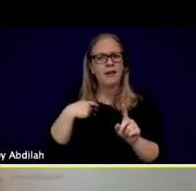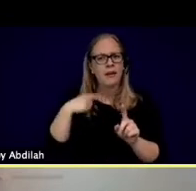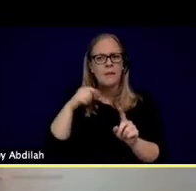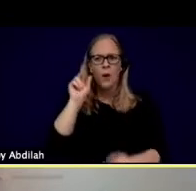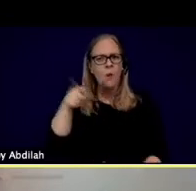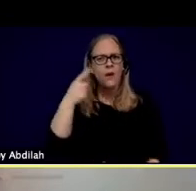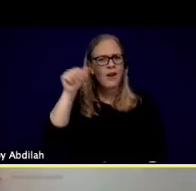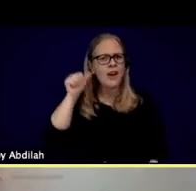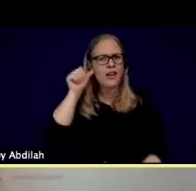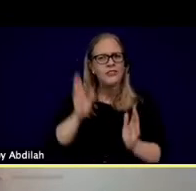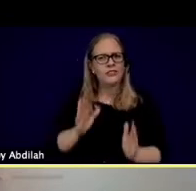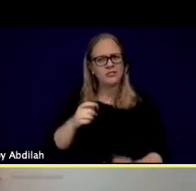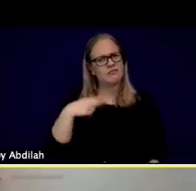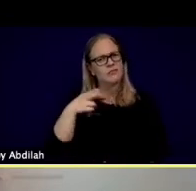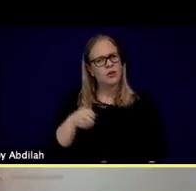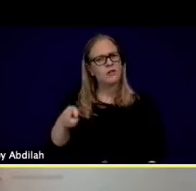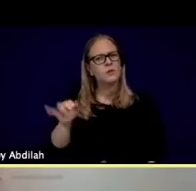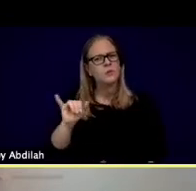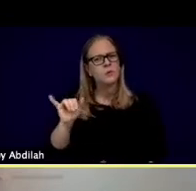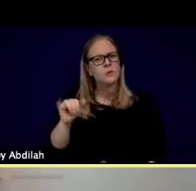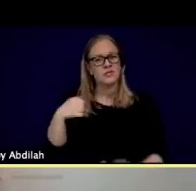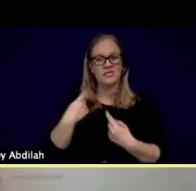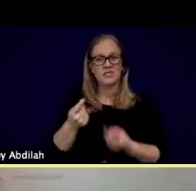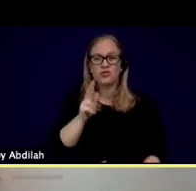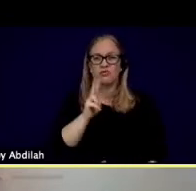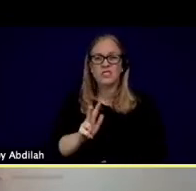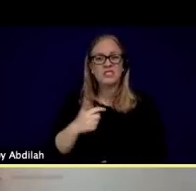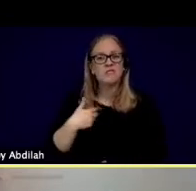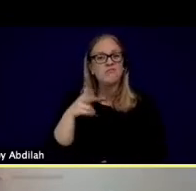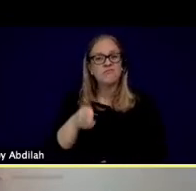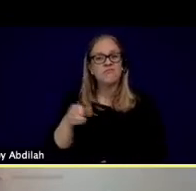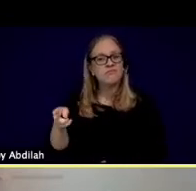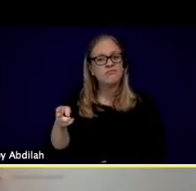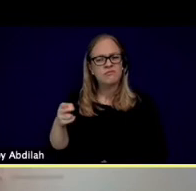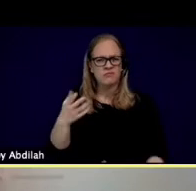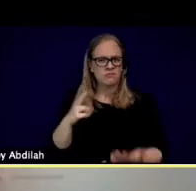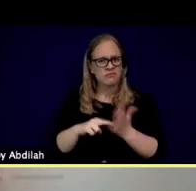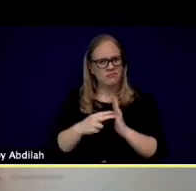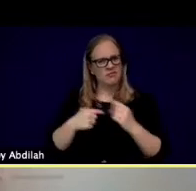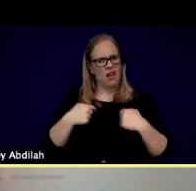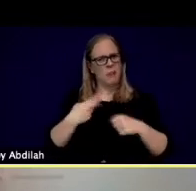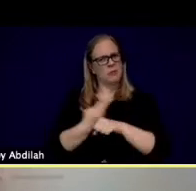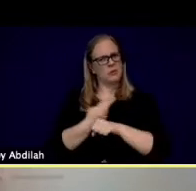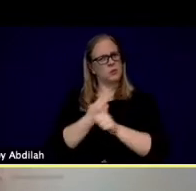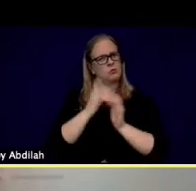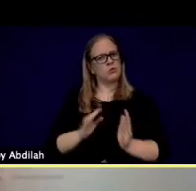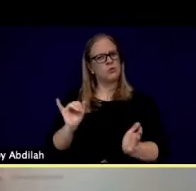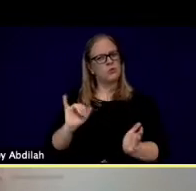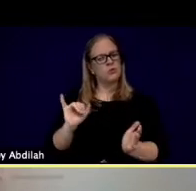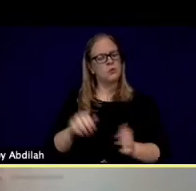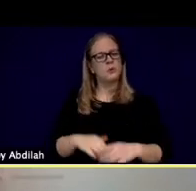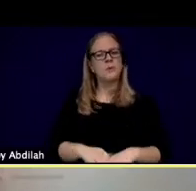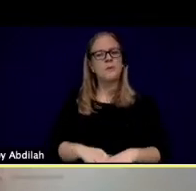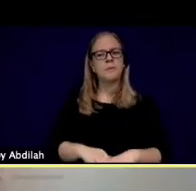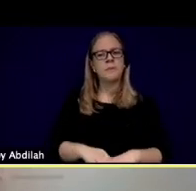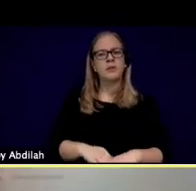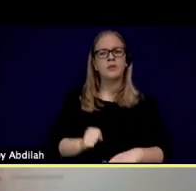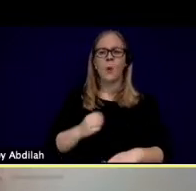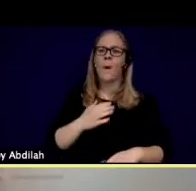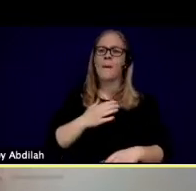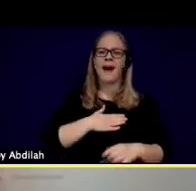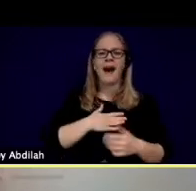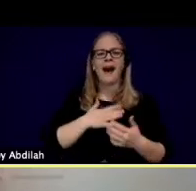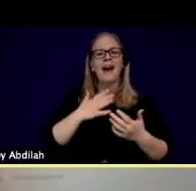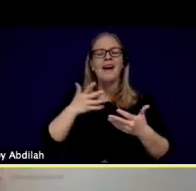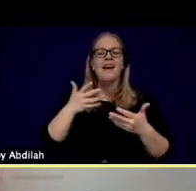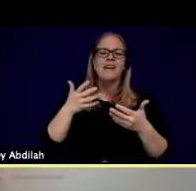hearing. And I've been hard of hearing since the age of 3, and I'm a consumer. And so the thoughts I'll share by being both